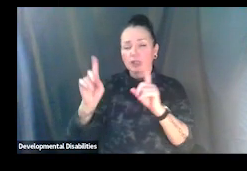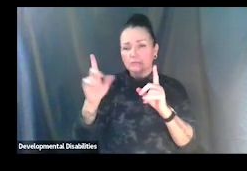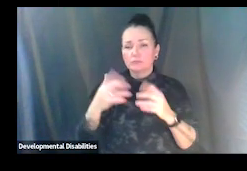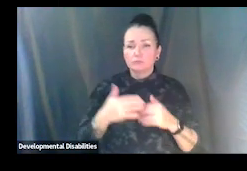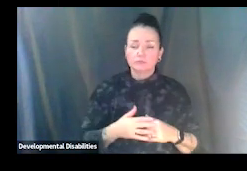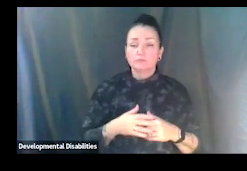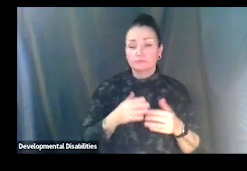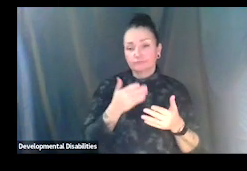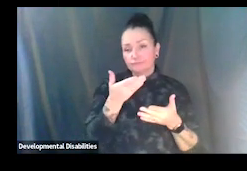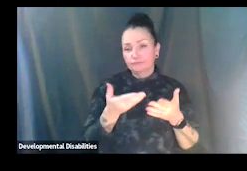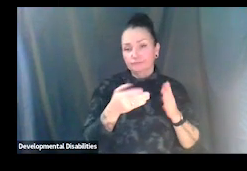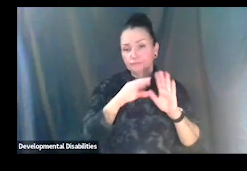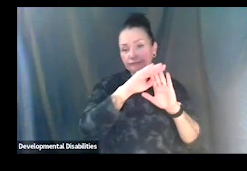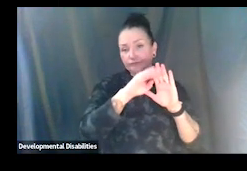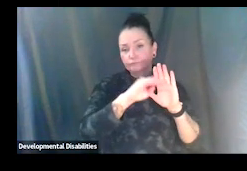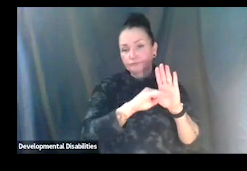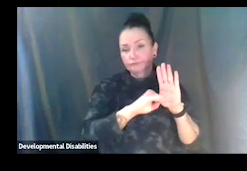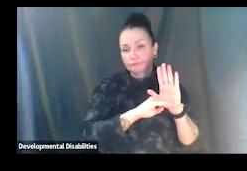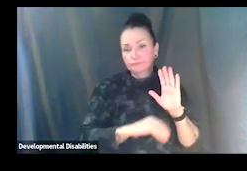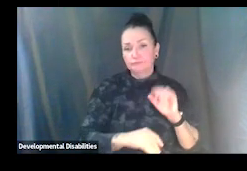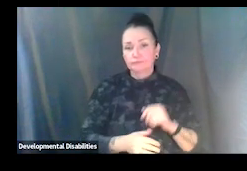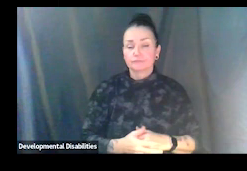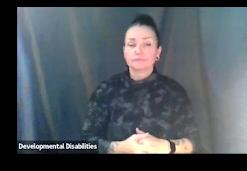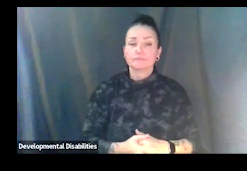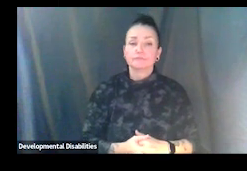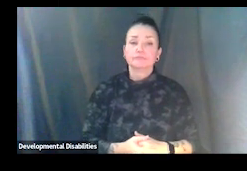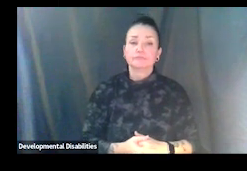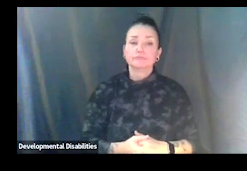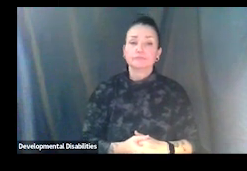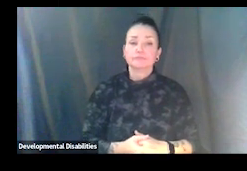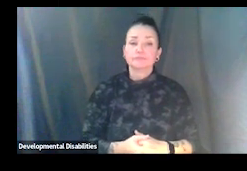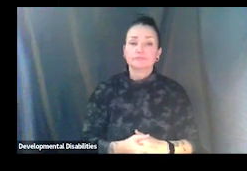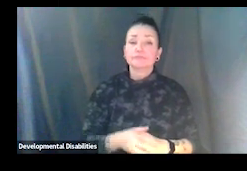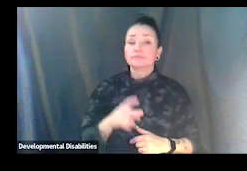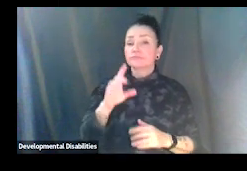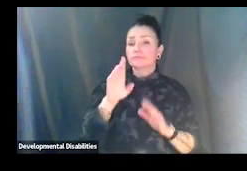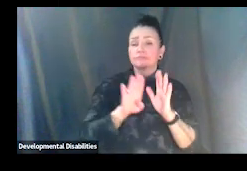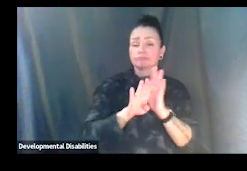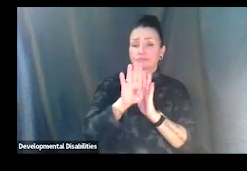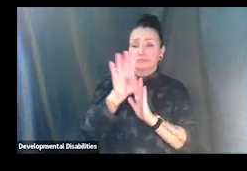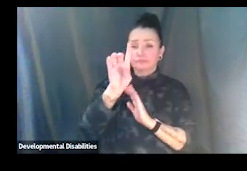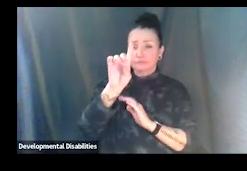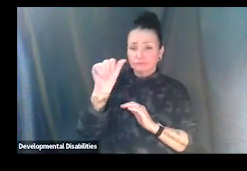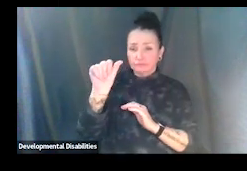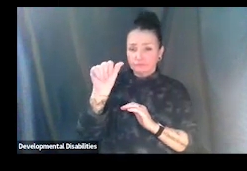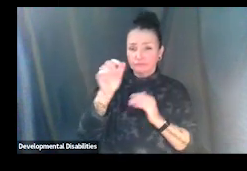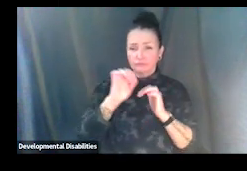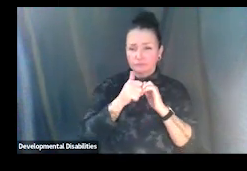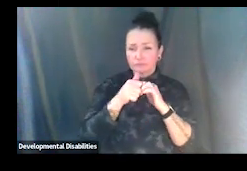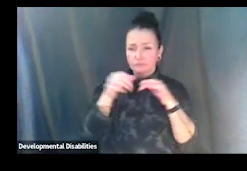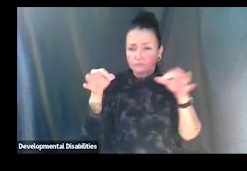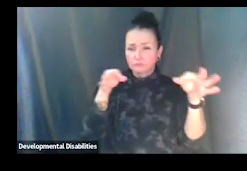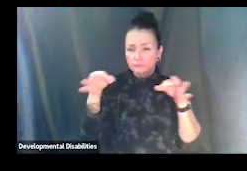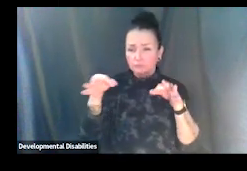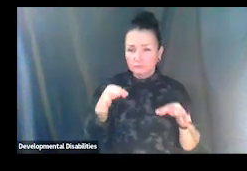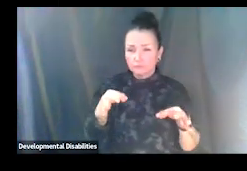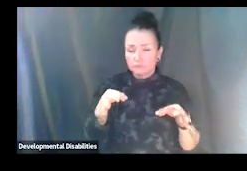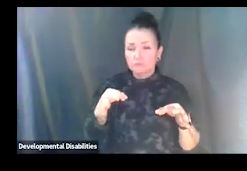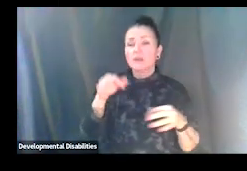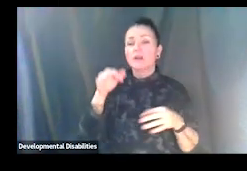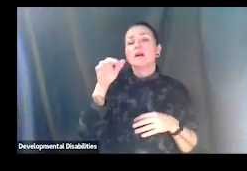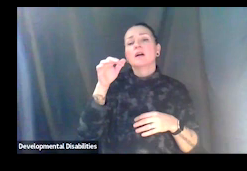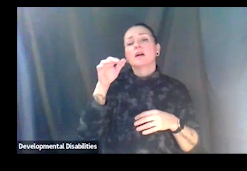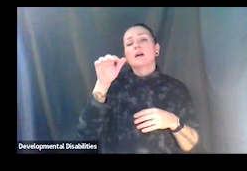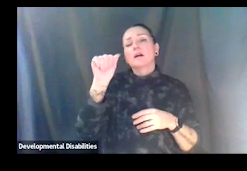Okay, so I think, so first of all, when we're talking about developmental disabilities, it can be defined many ways, but what I'm talking about today would be autism